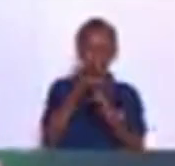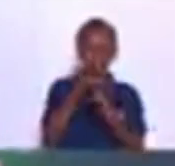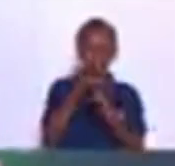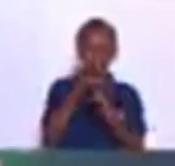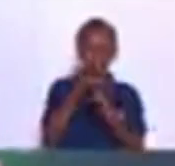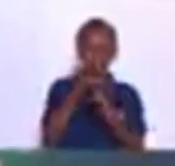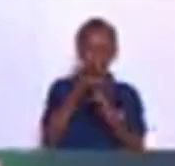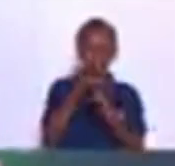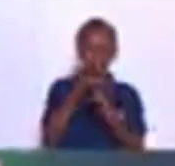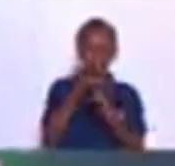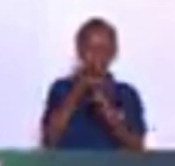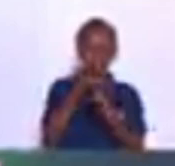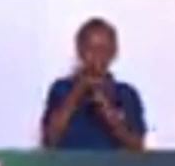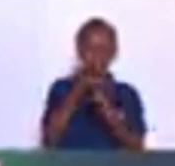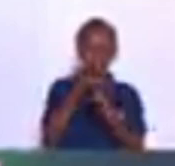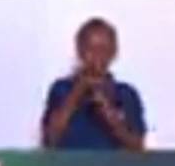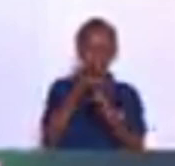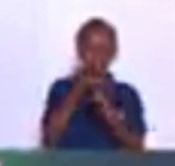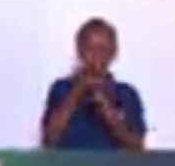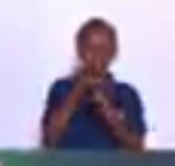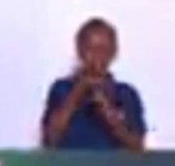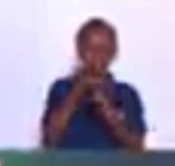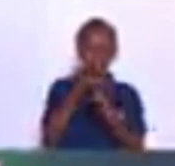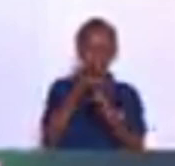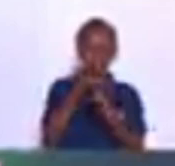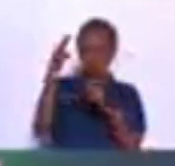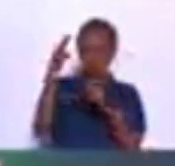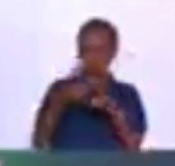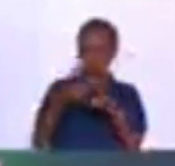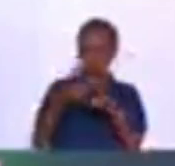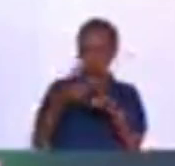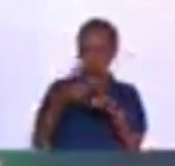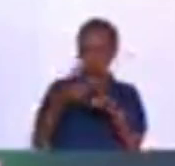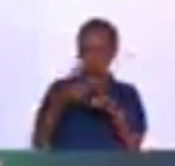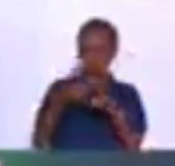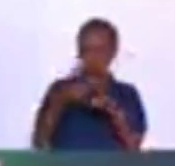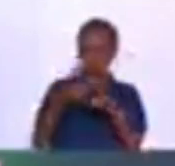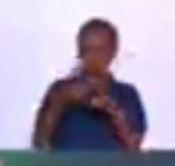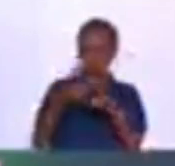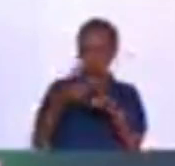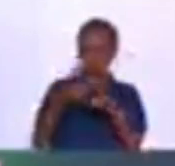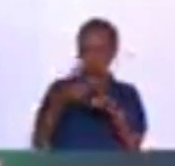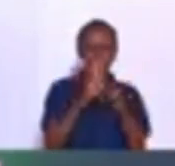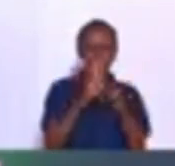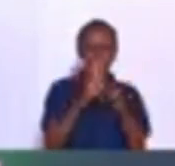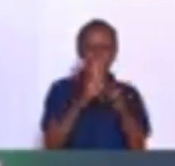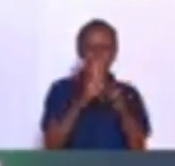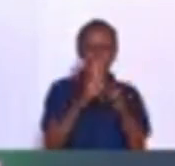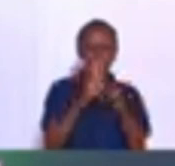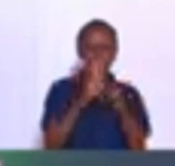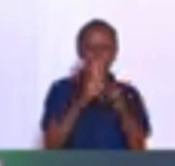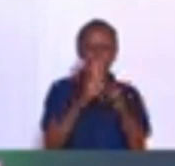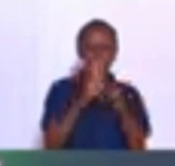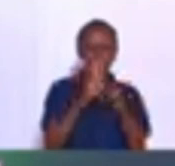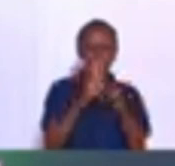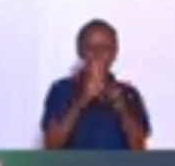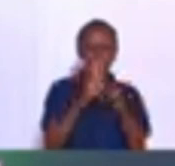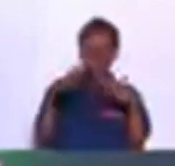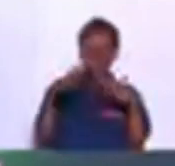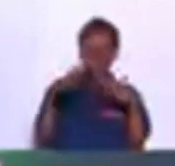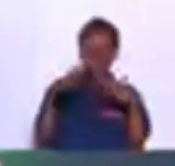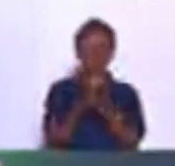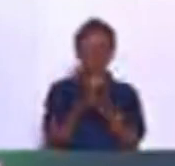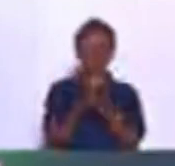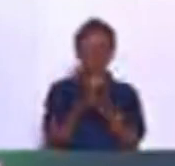and even as families, even as we prepare for your soon return. We have so much to ask. We don't know even how to pray, O